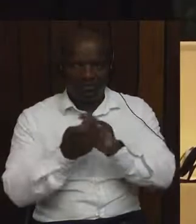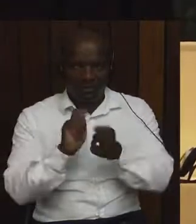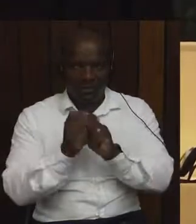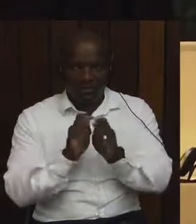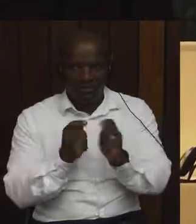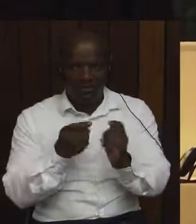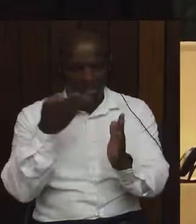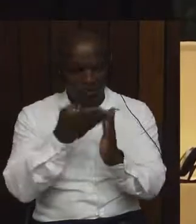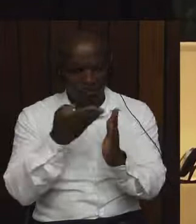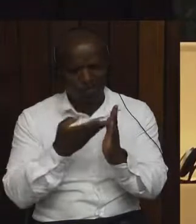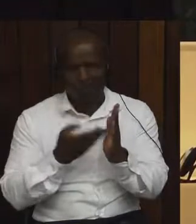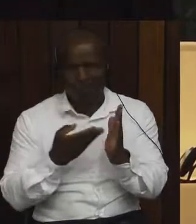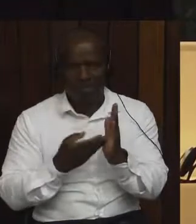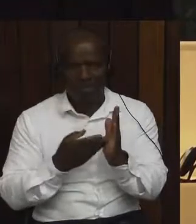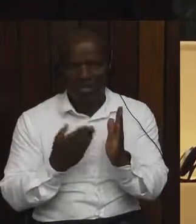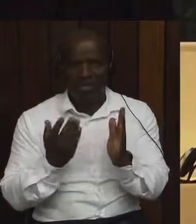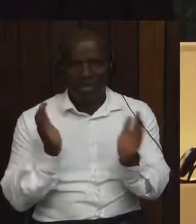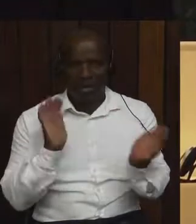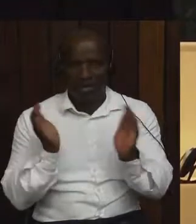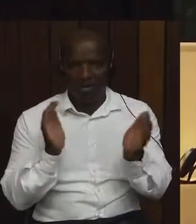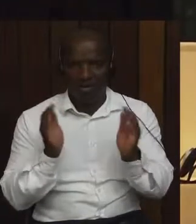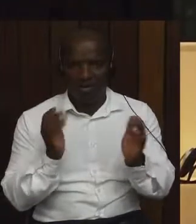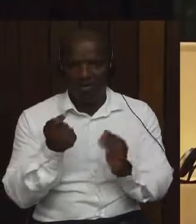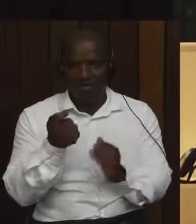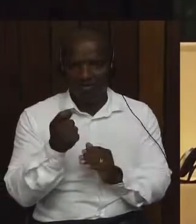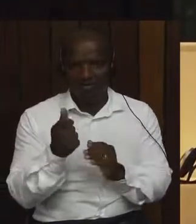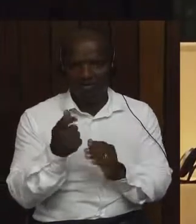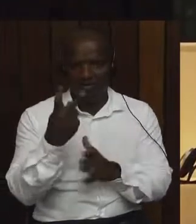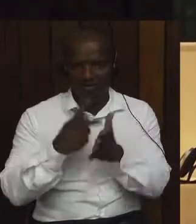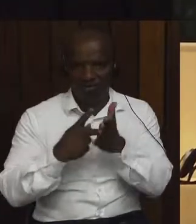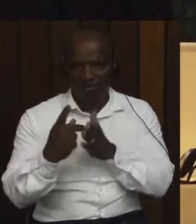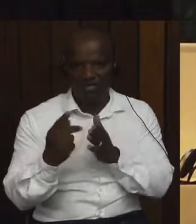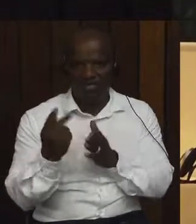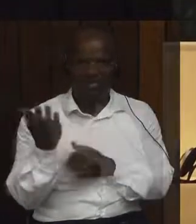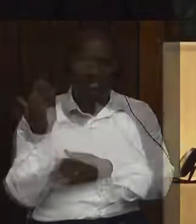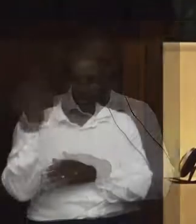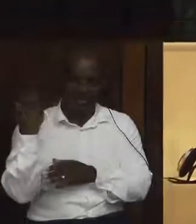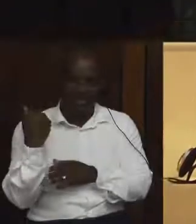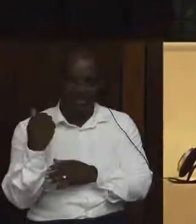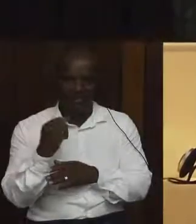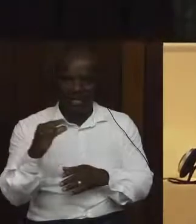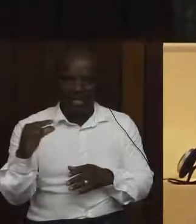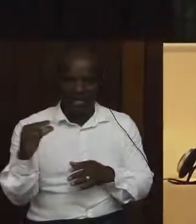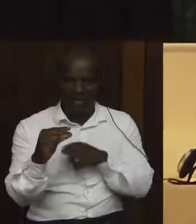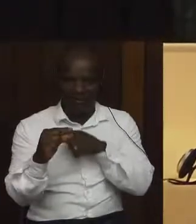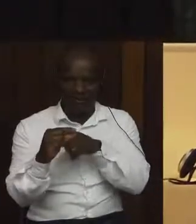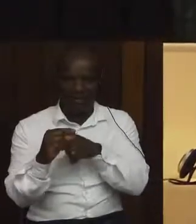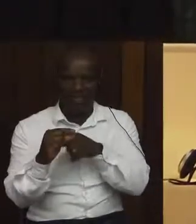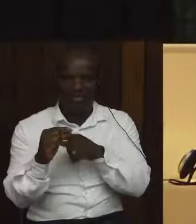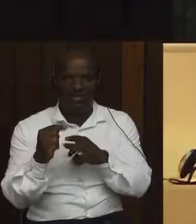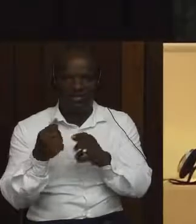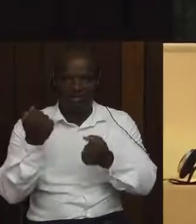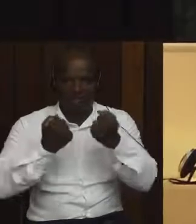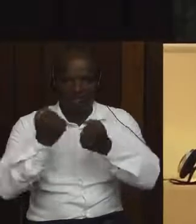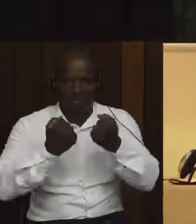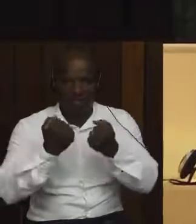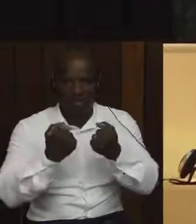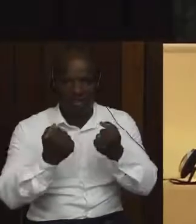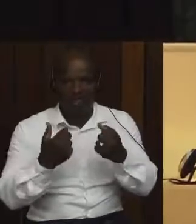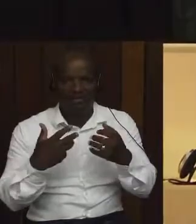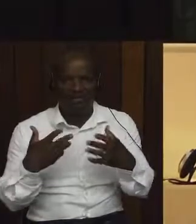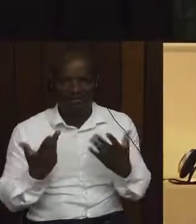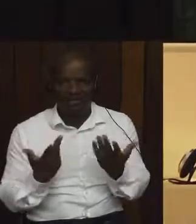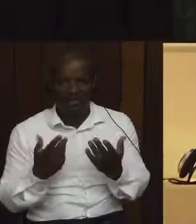in the House a couple of weeks ago when we talk about G-Fleet. As we all know, it's a